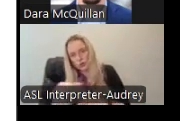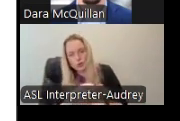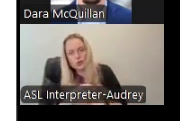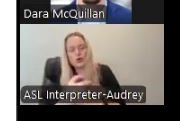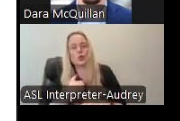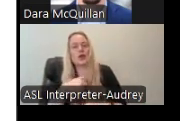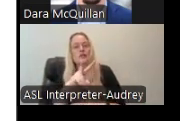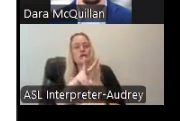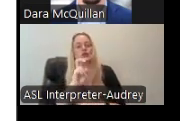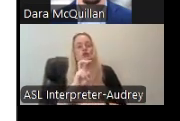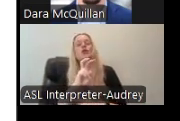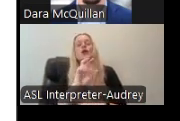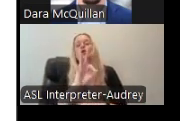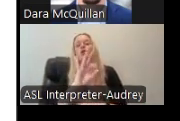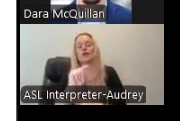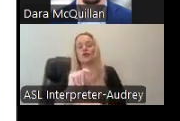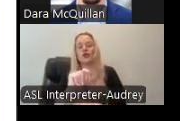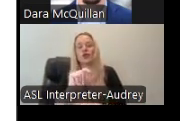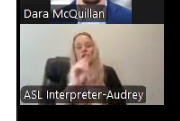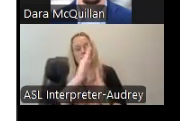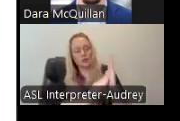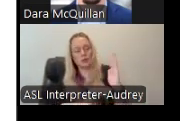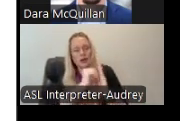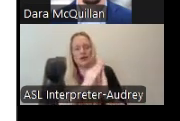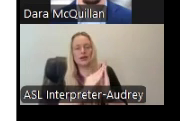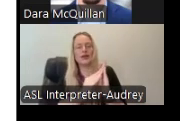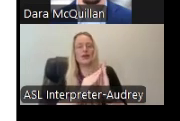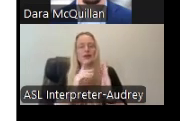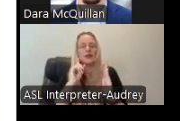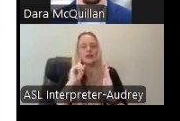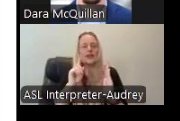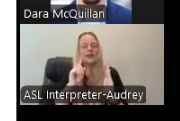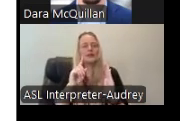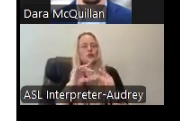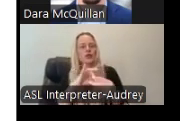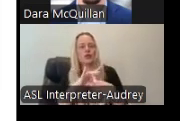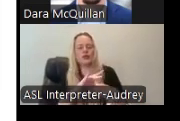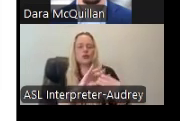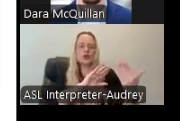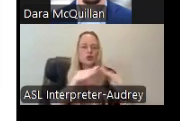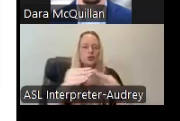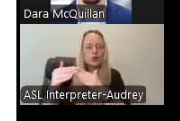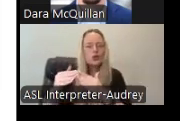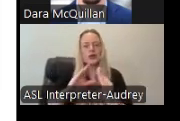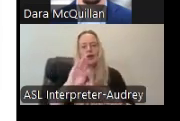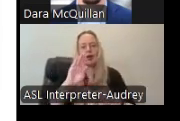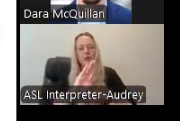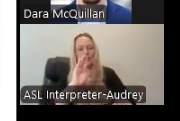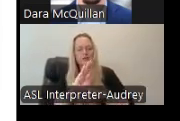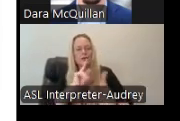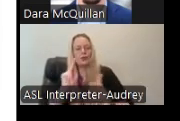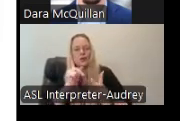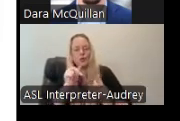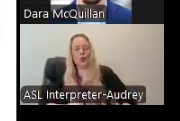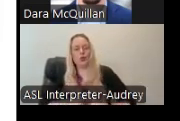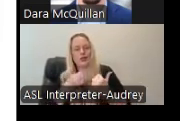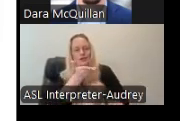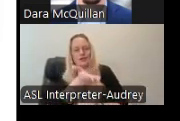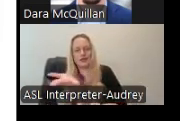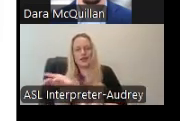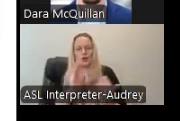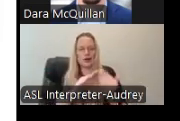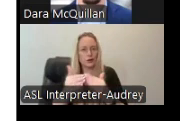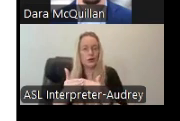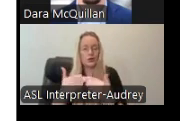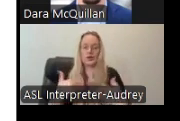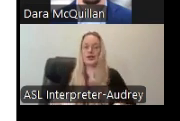200-foot mural that speaks to the community, the businesses, and the people that live in that community. And it's